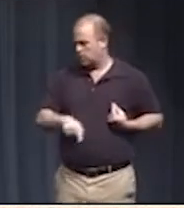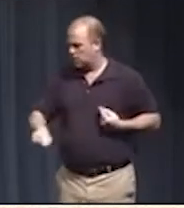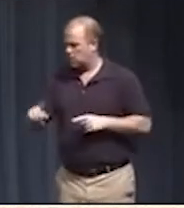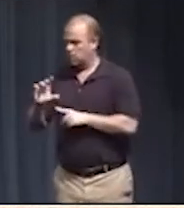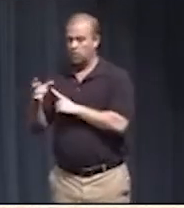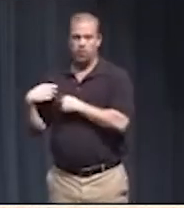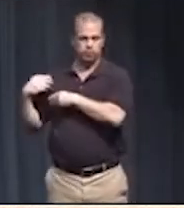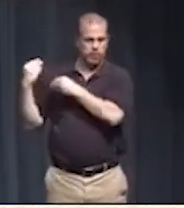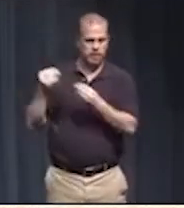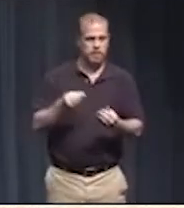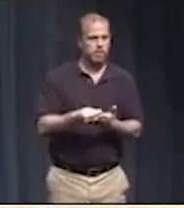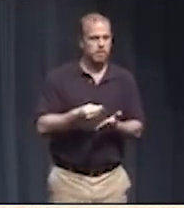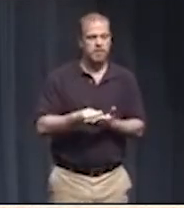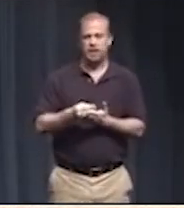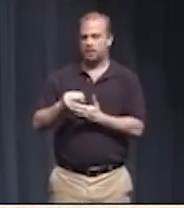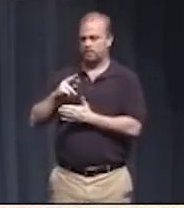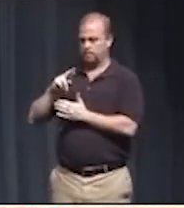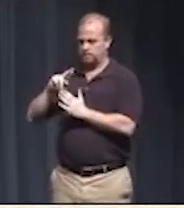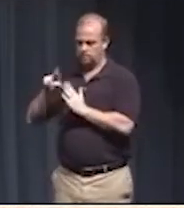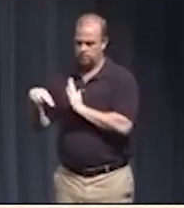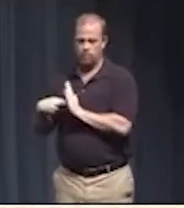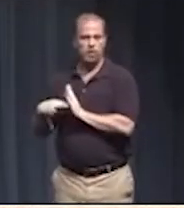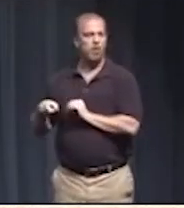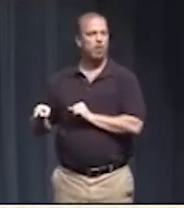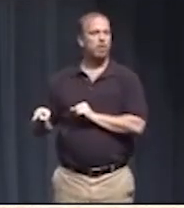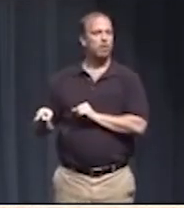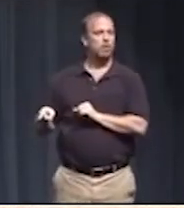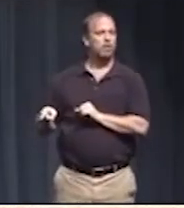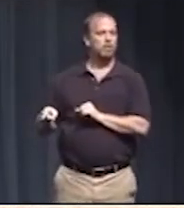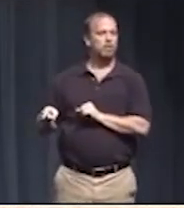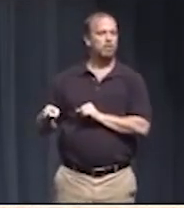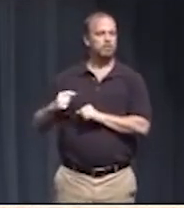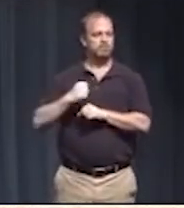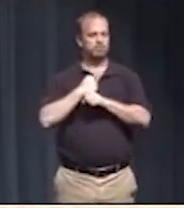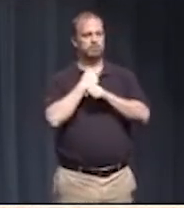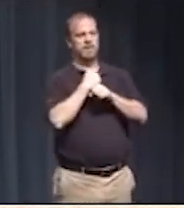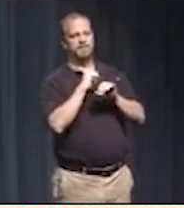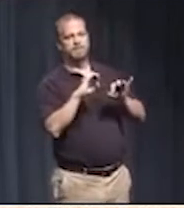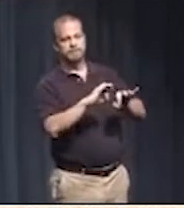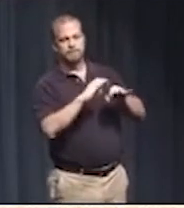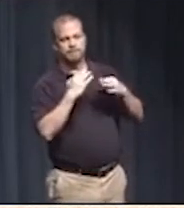home. We try and be there to protect the family.